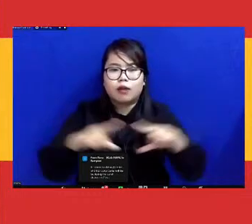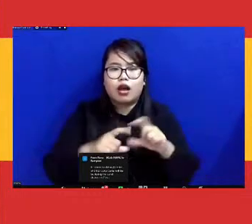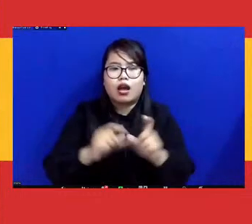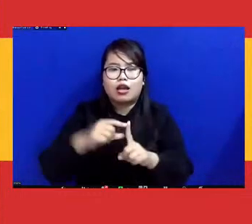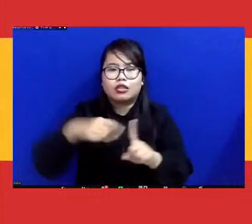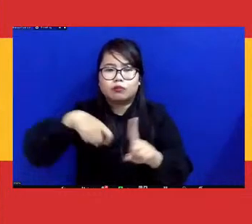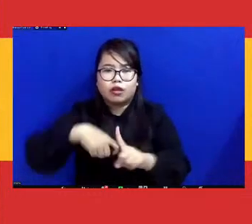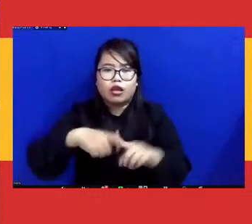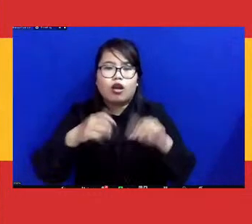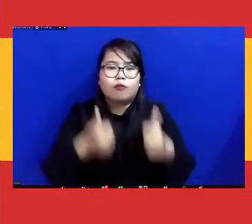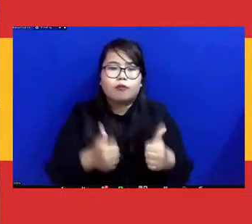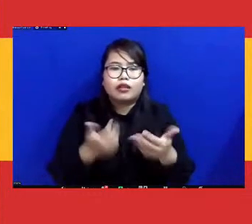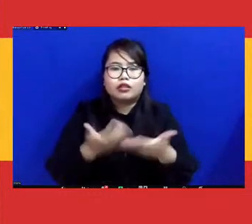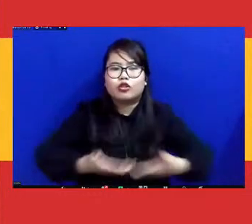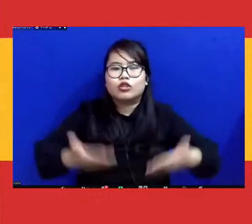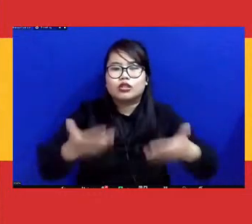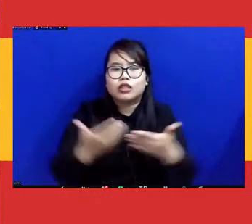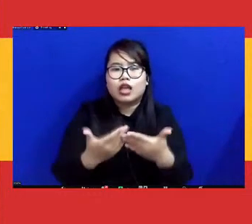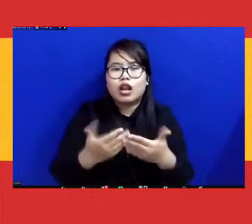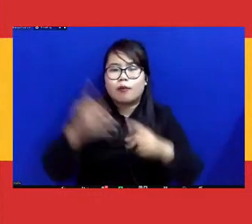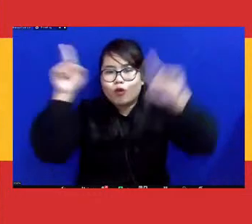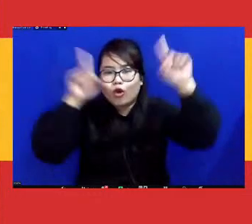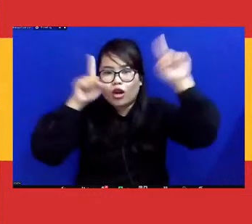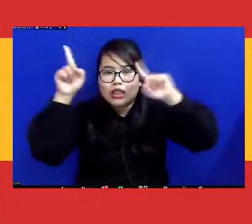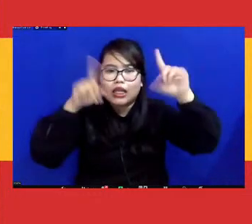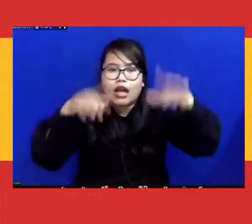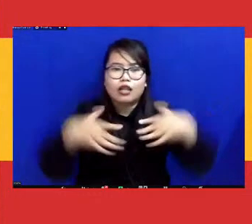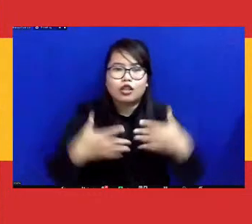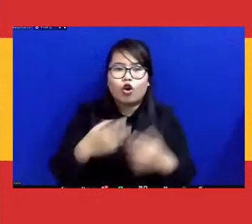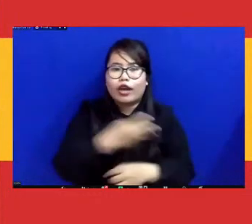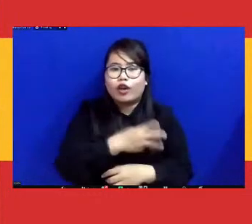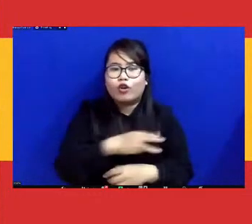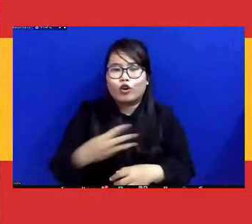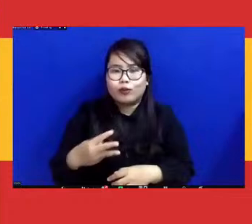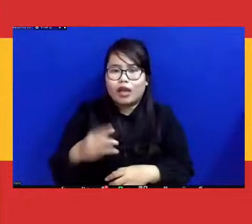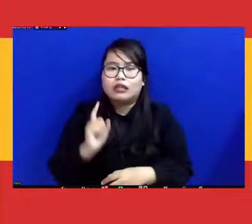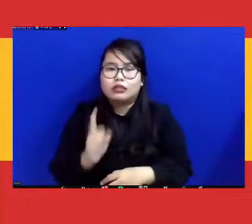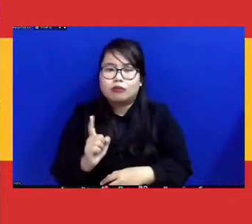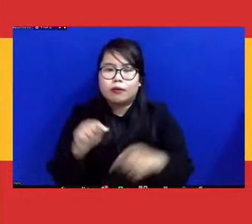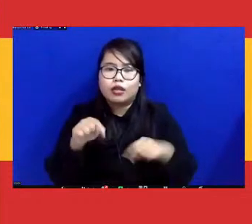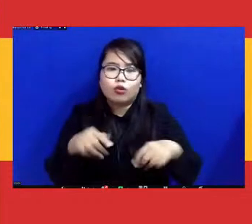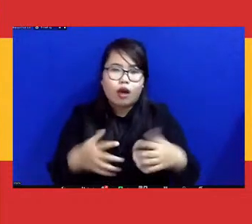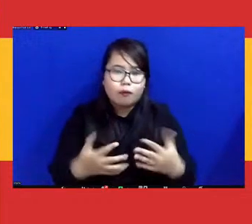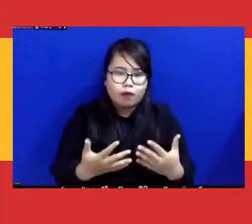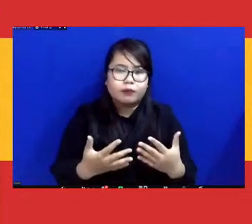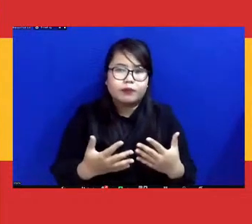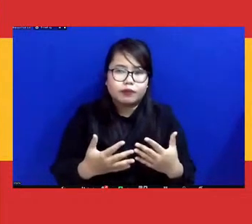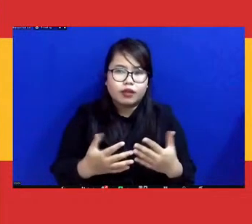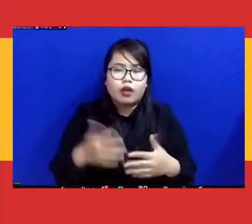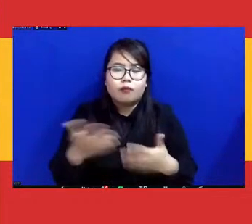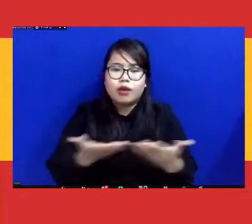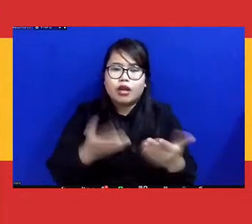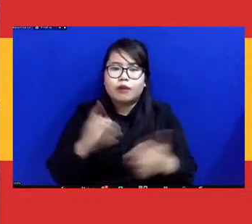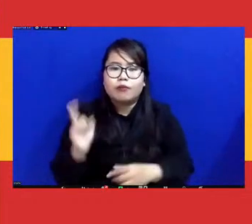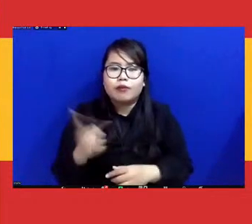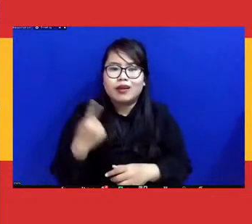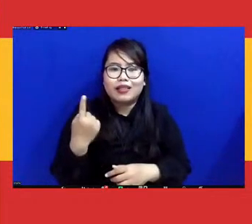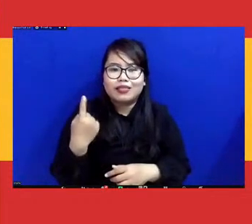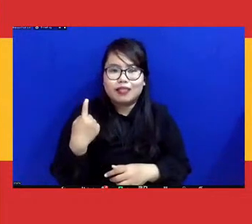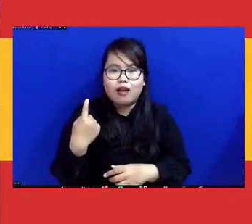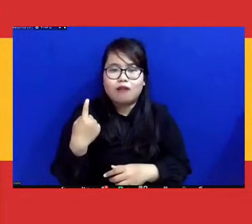economy. Therefore, governments, both national and local governments, are now facing three